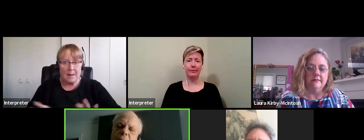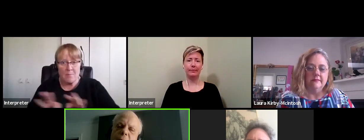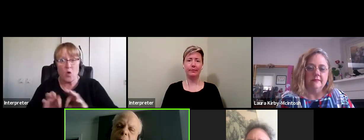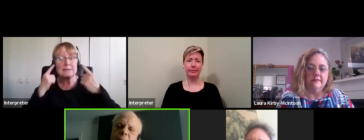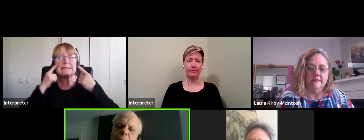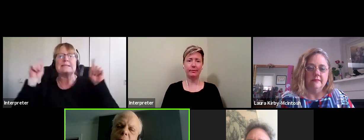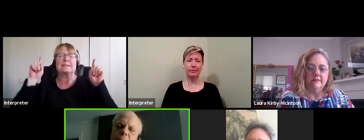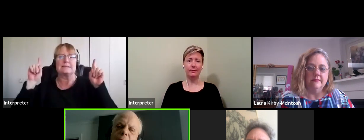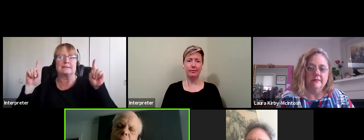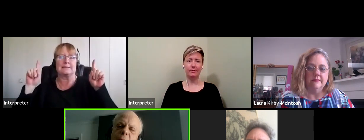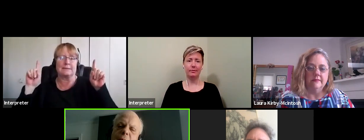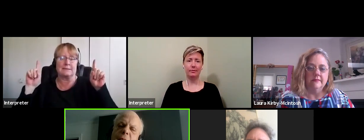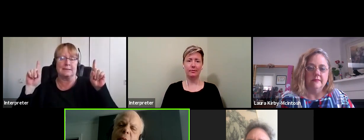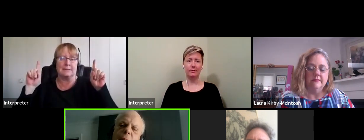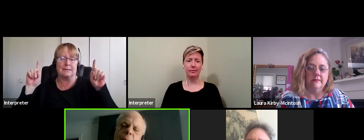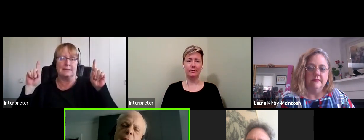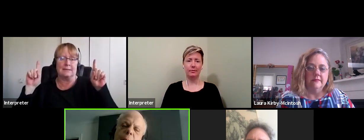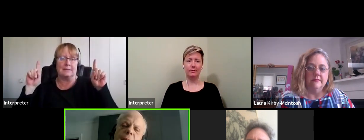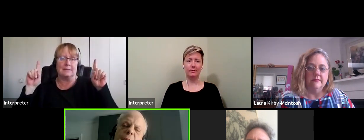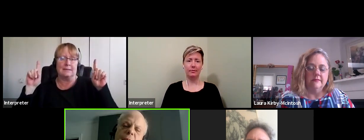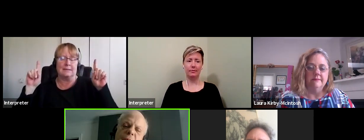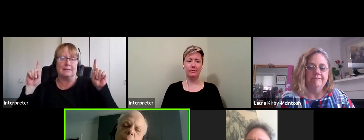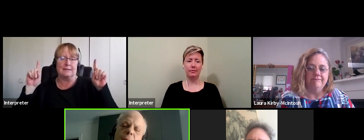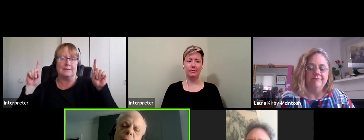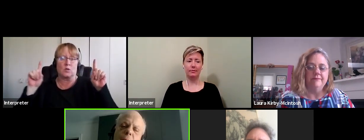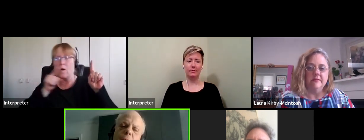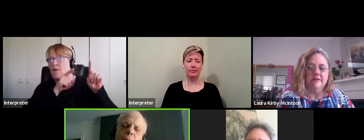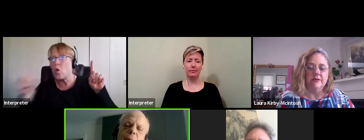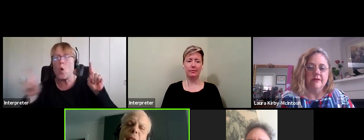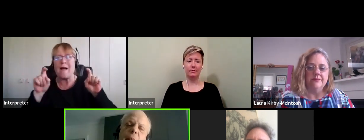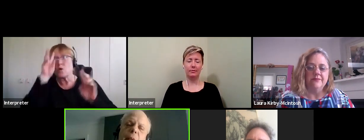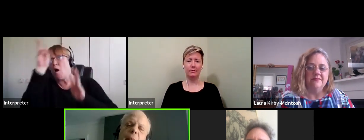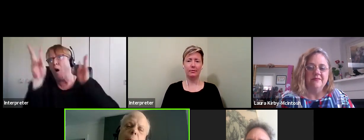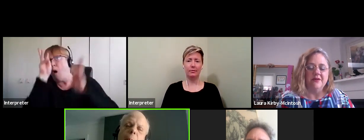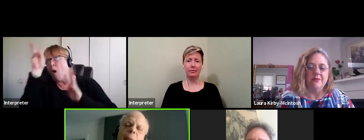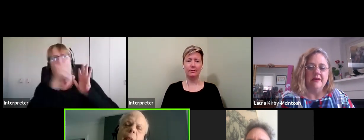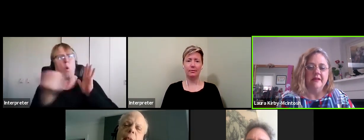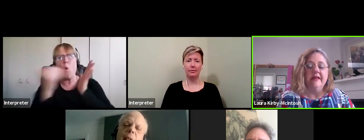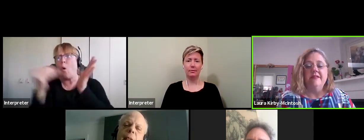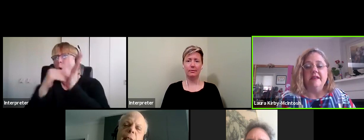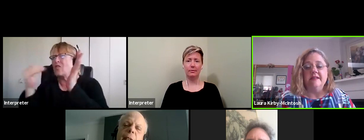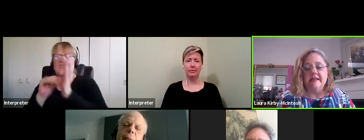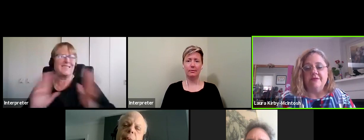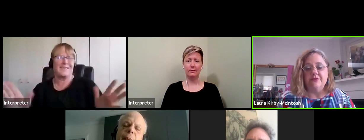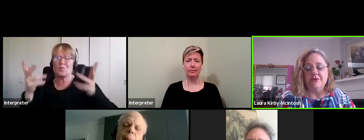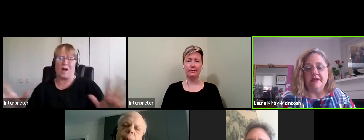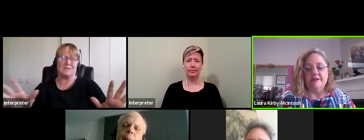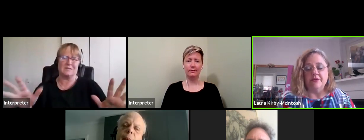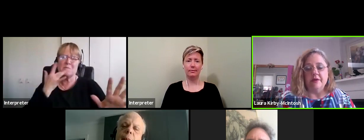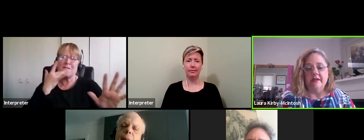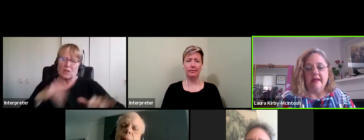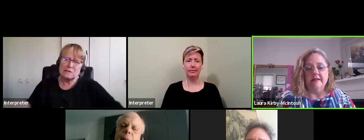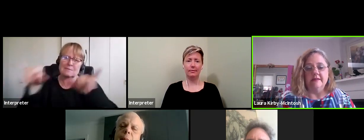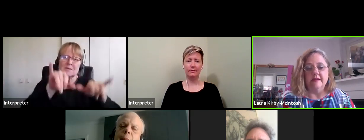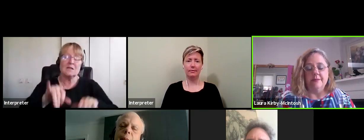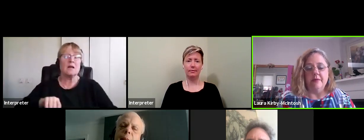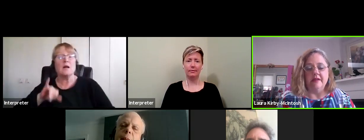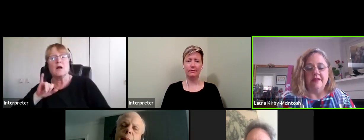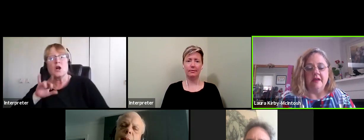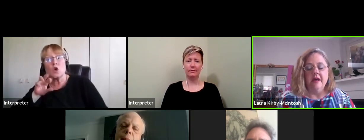by avoiding the need for them all to reinvent the same wheel. Laura, over to you. All right. Thanks again for joining us, Erwin.